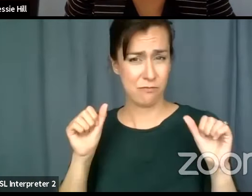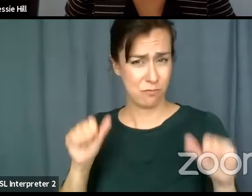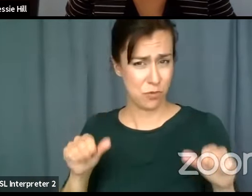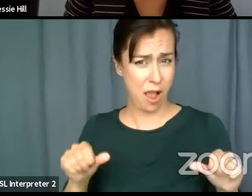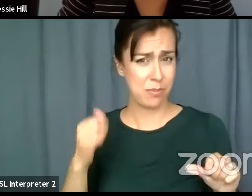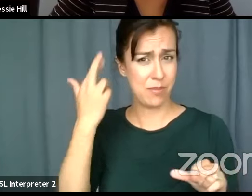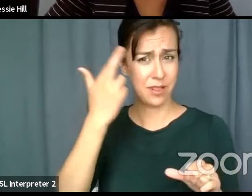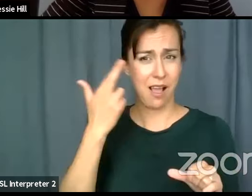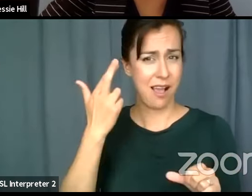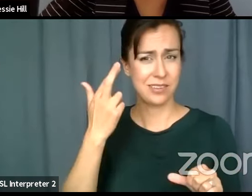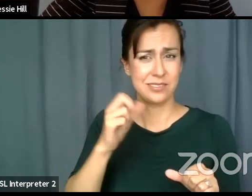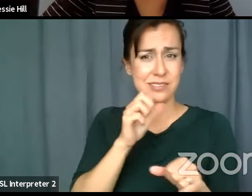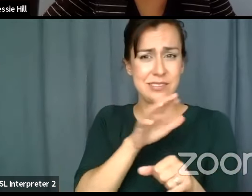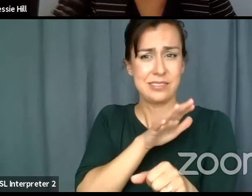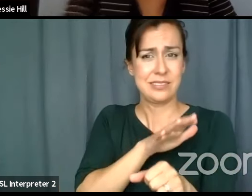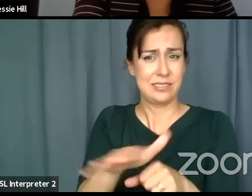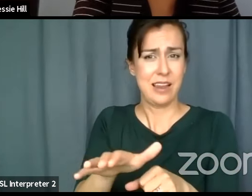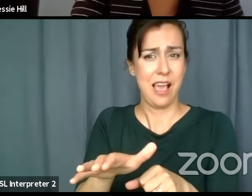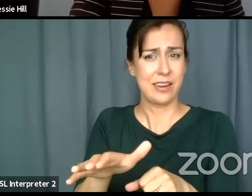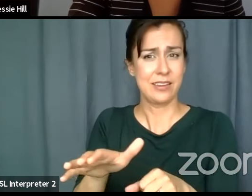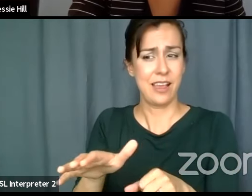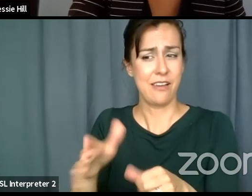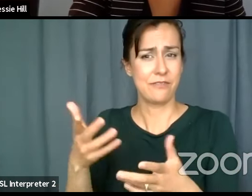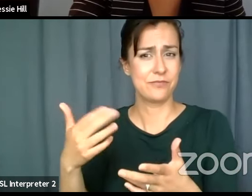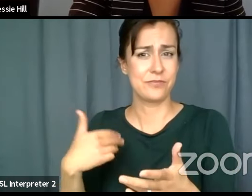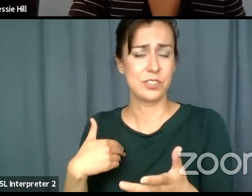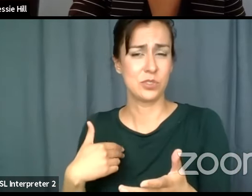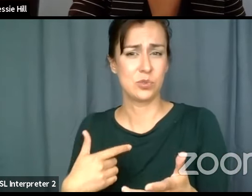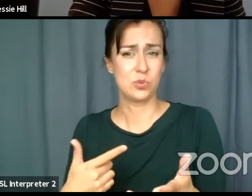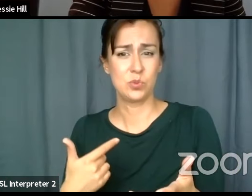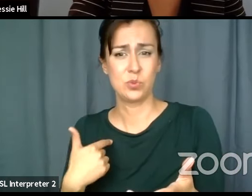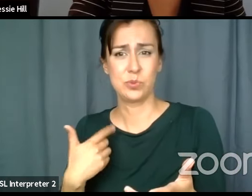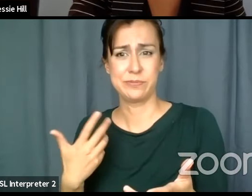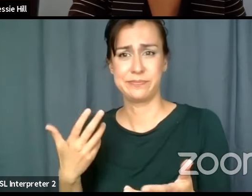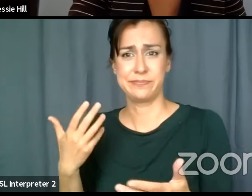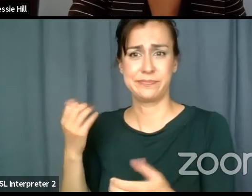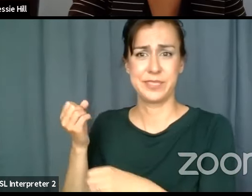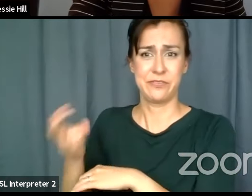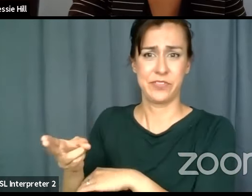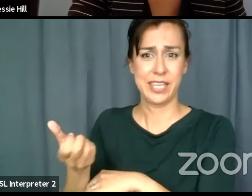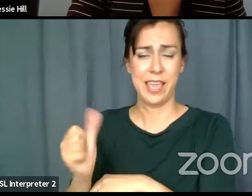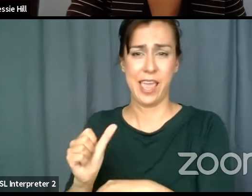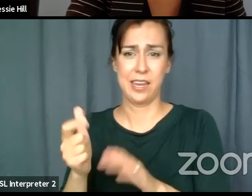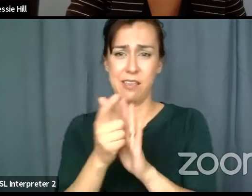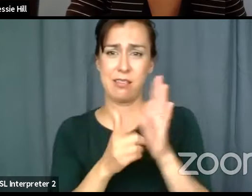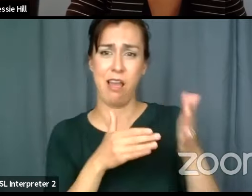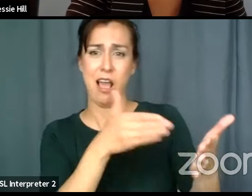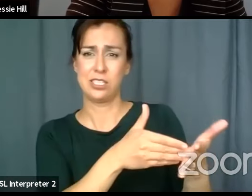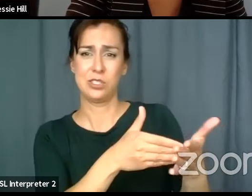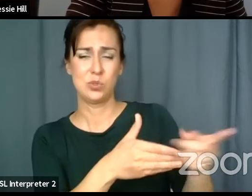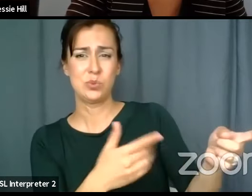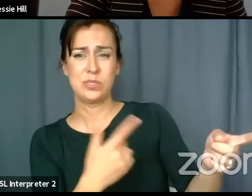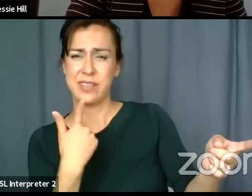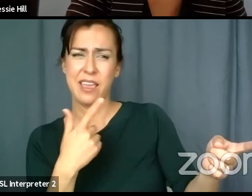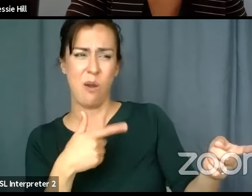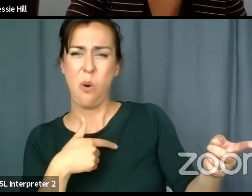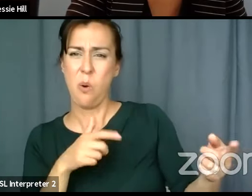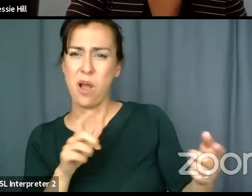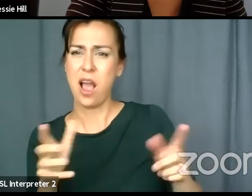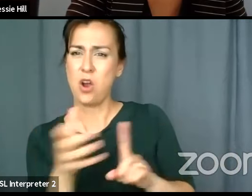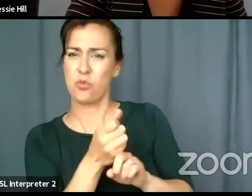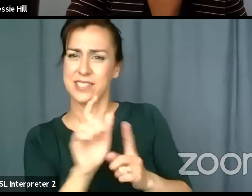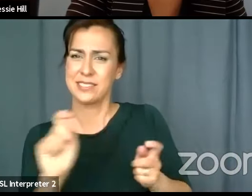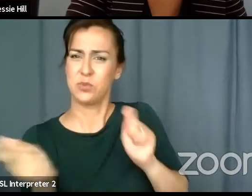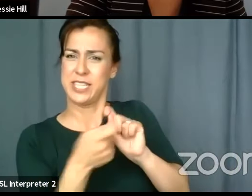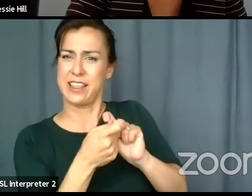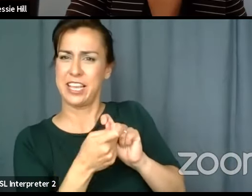enough to defeat a lawsuit claiming retaliatory arrest on the basis of speech. In that case,